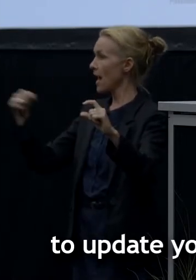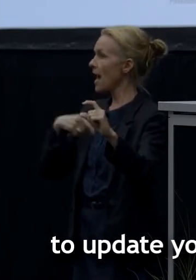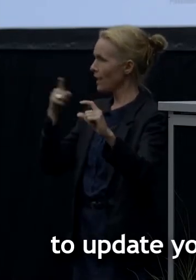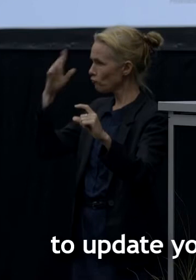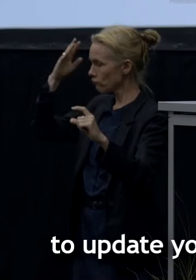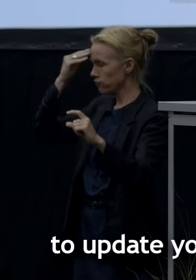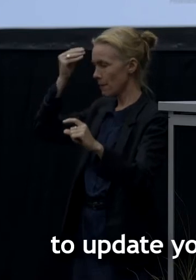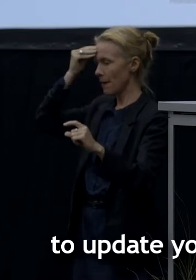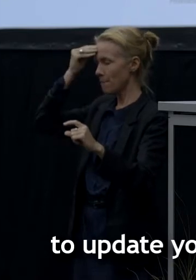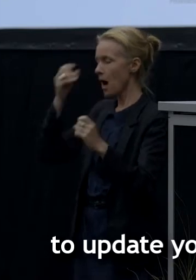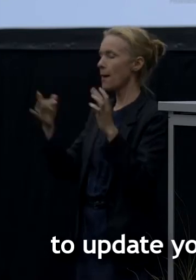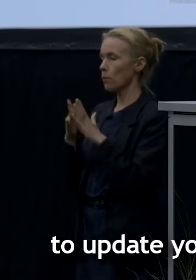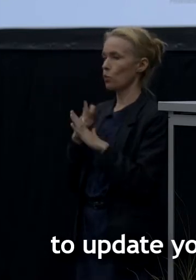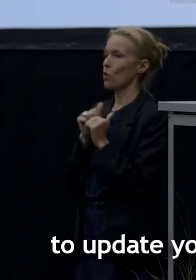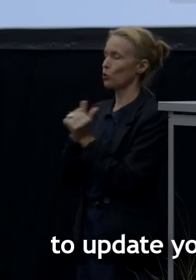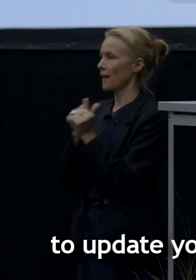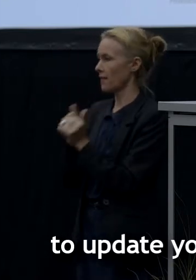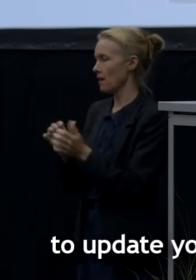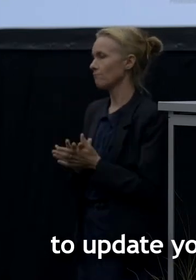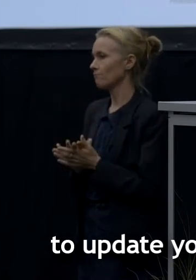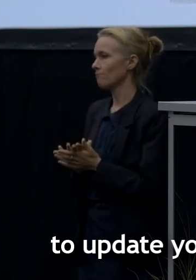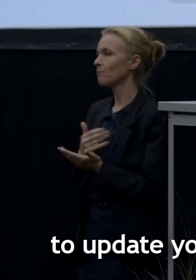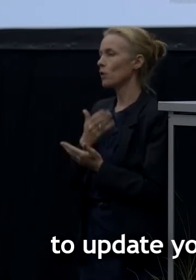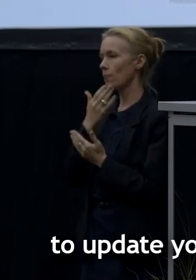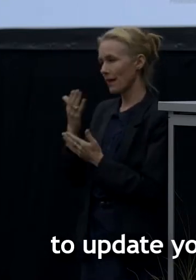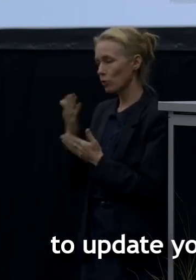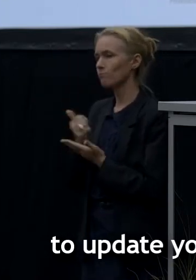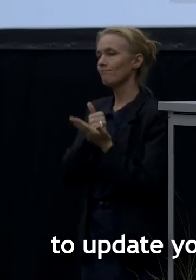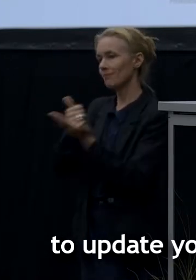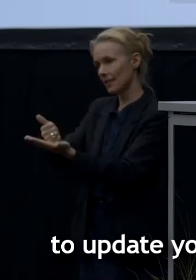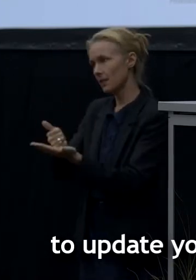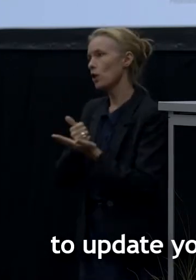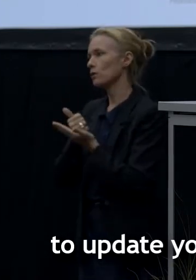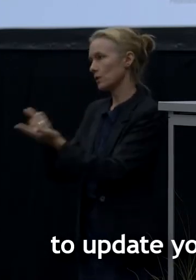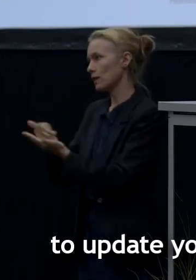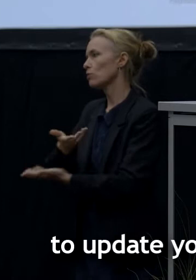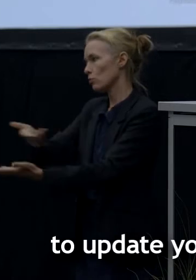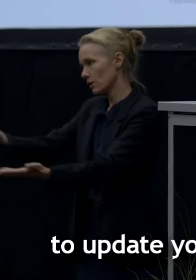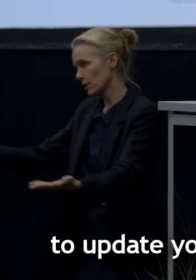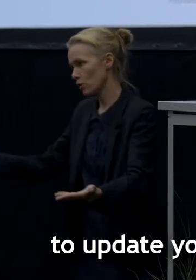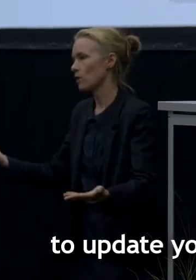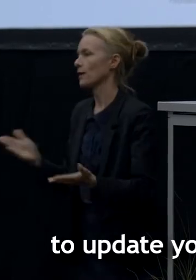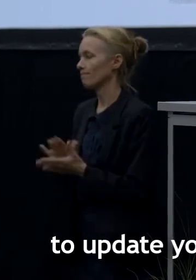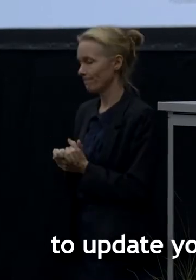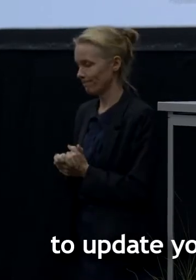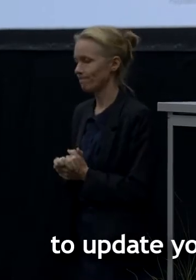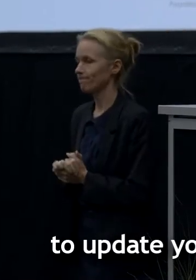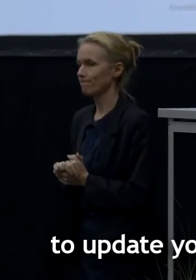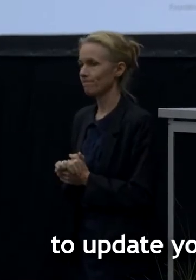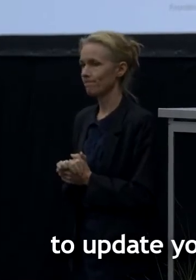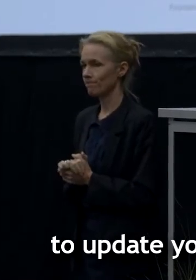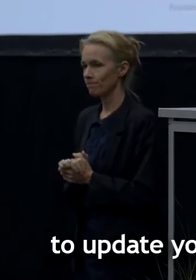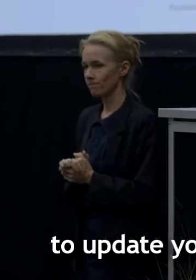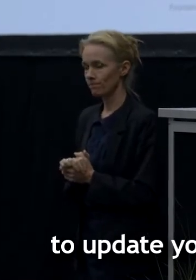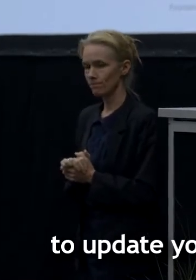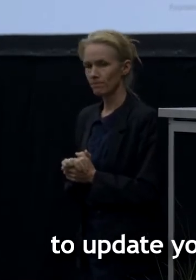involved. Me huri whakamuri ka titoro whakamō. Tēnā koutou, tēnā koutou, kia ora tātou katoa.